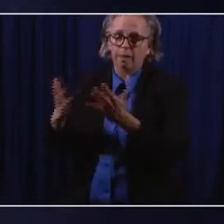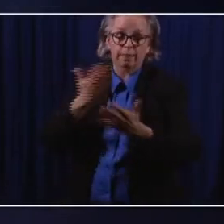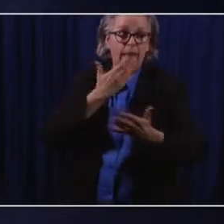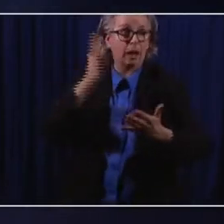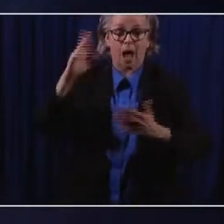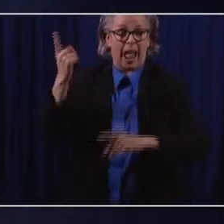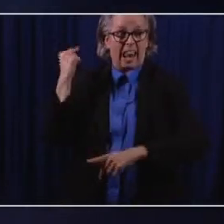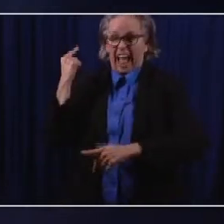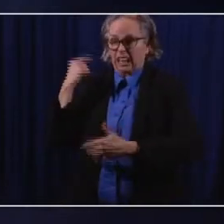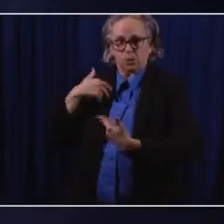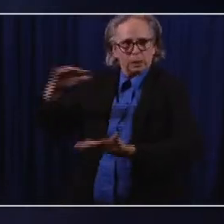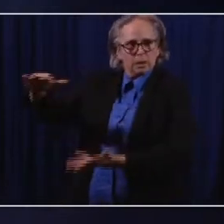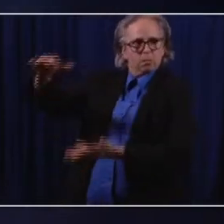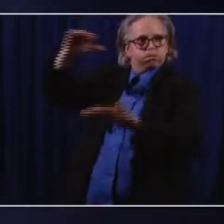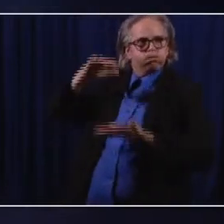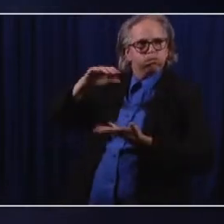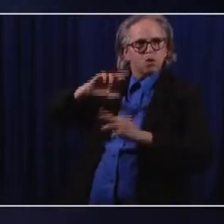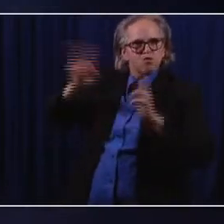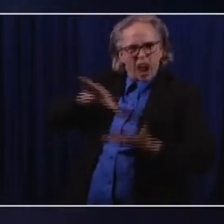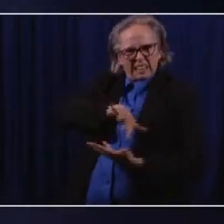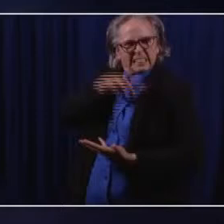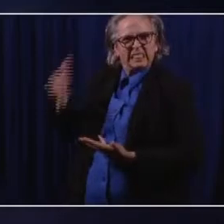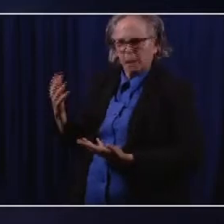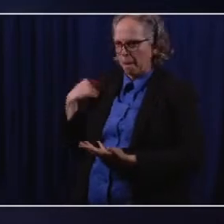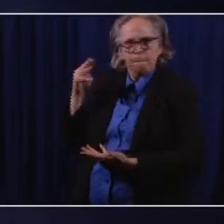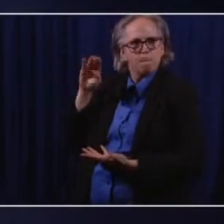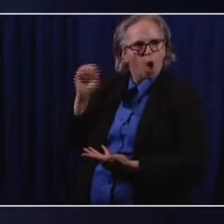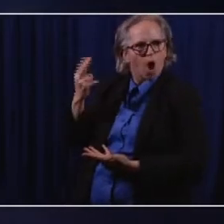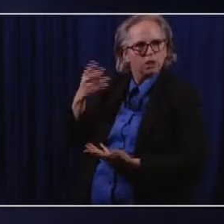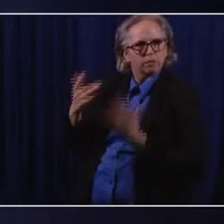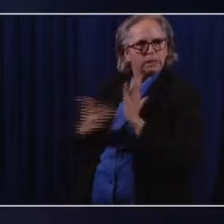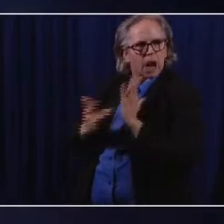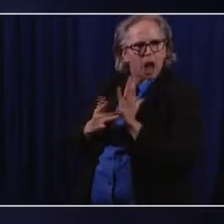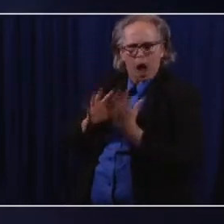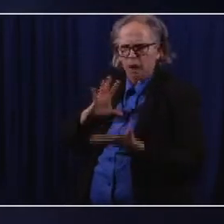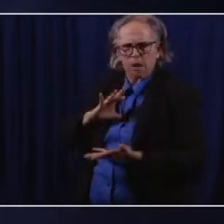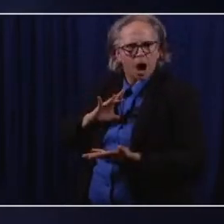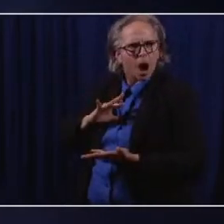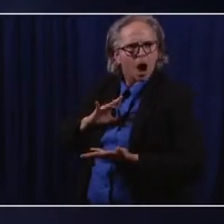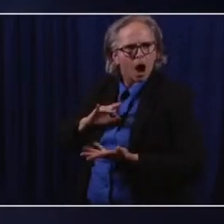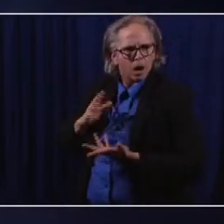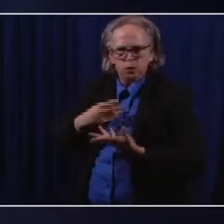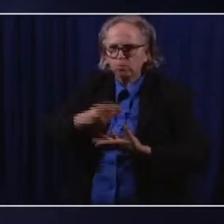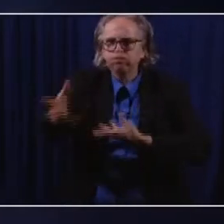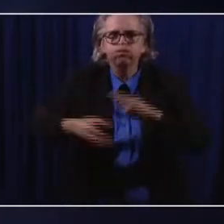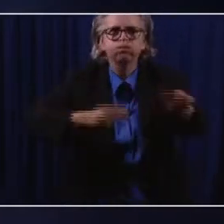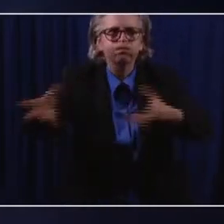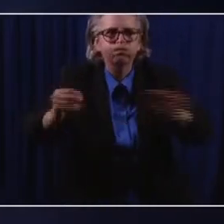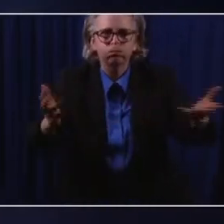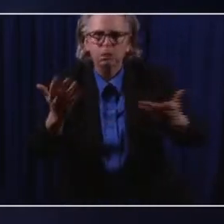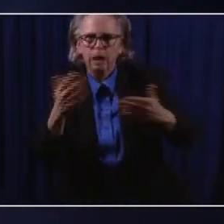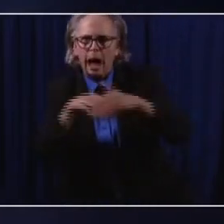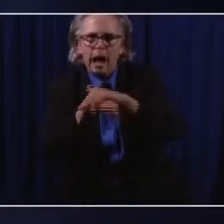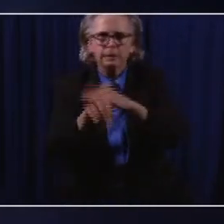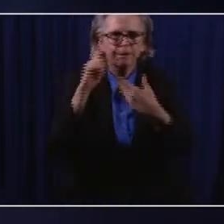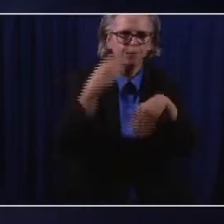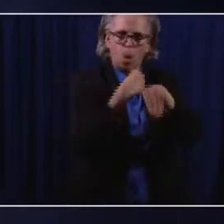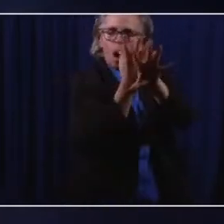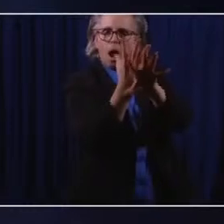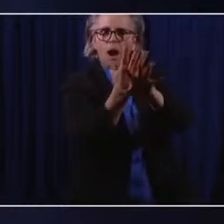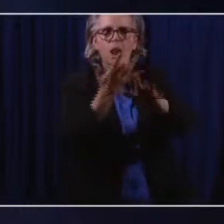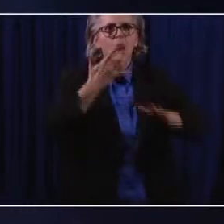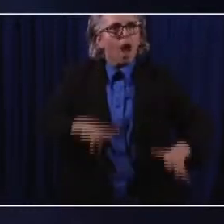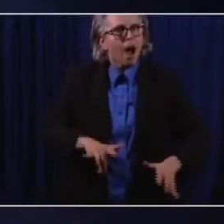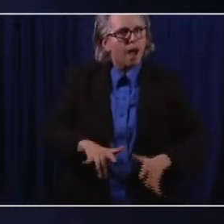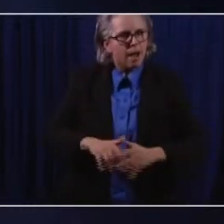in March, to access that communication and be able to provide that direct instruction to students through the online